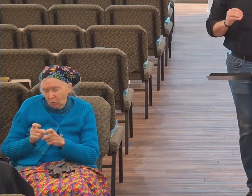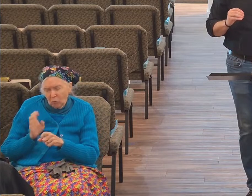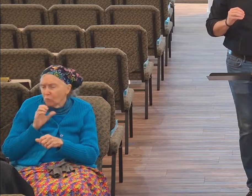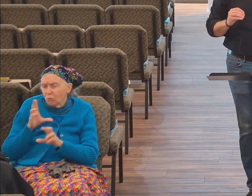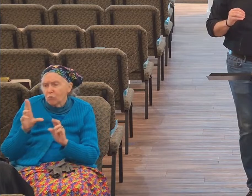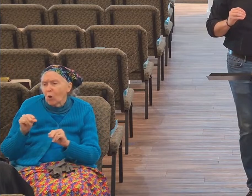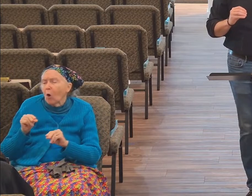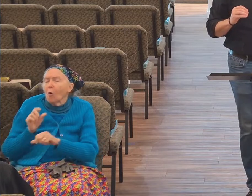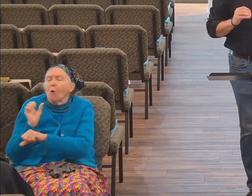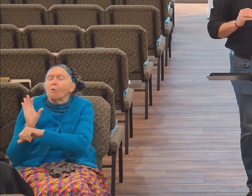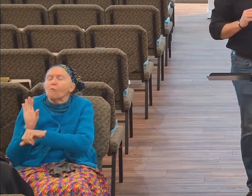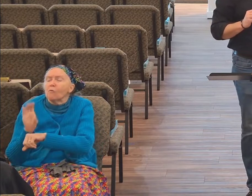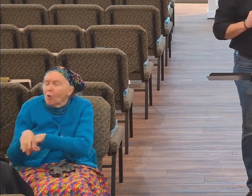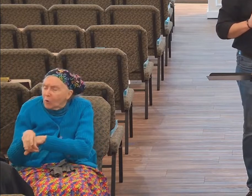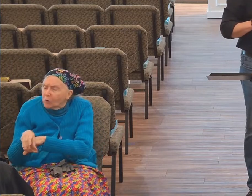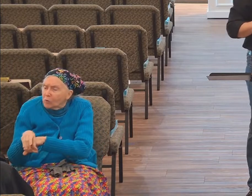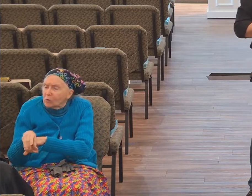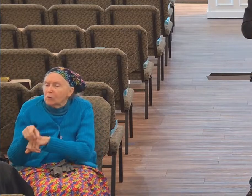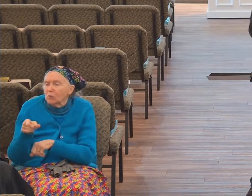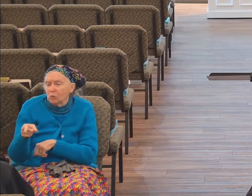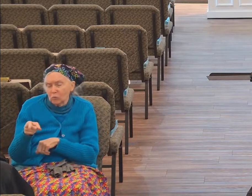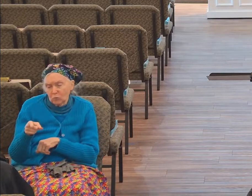you to be obligated to us.